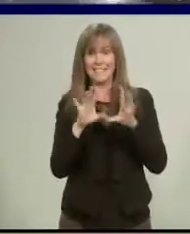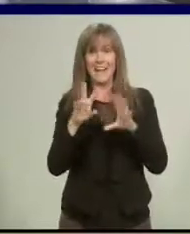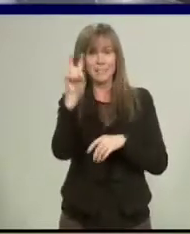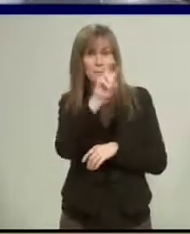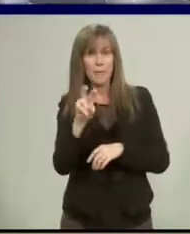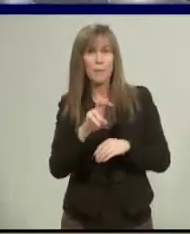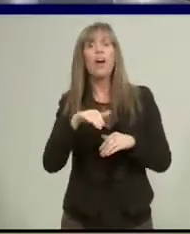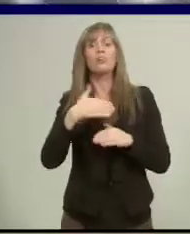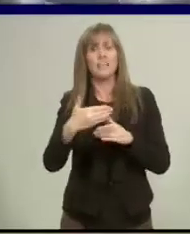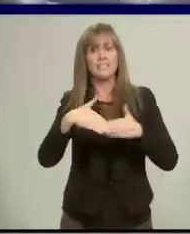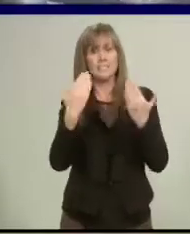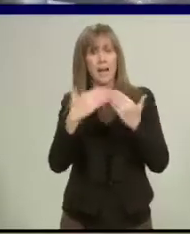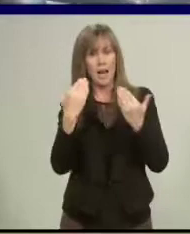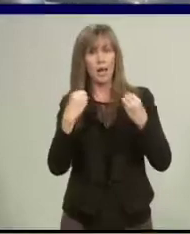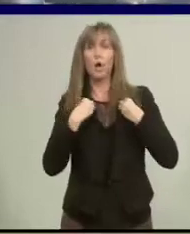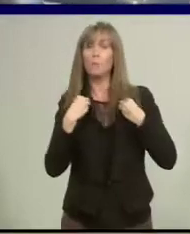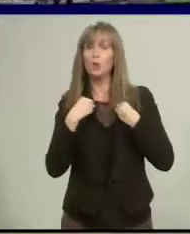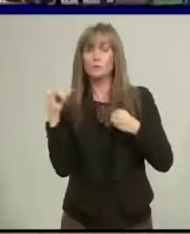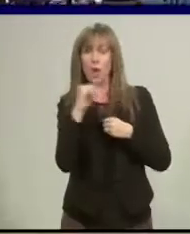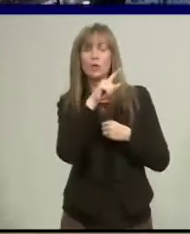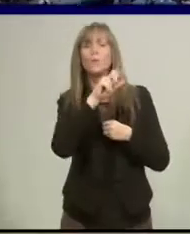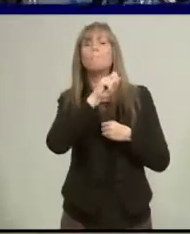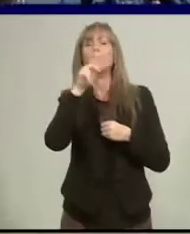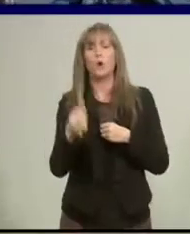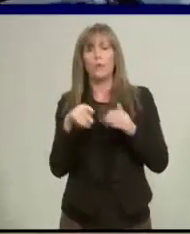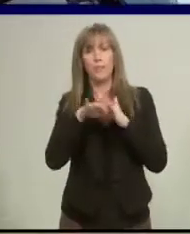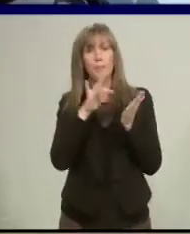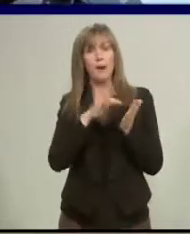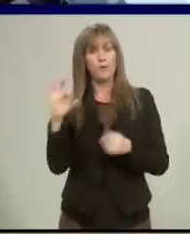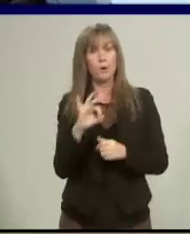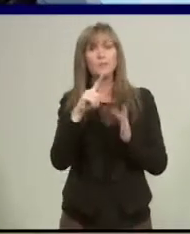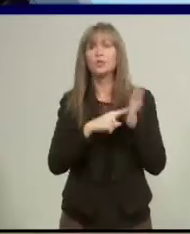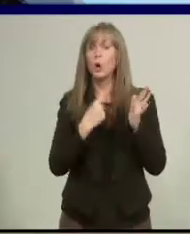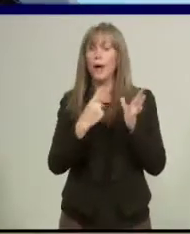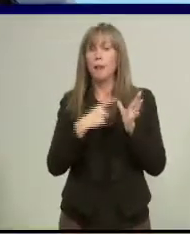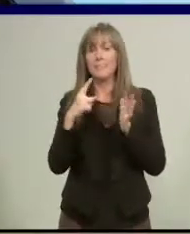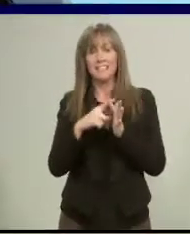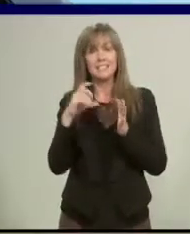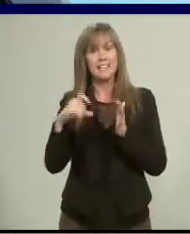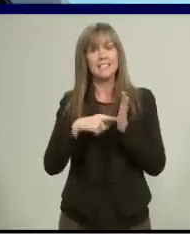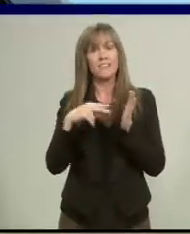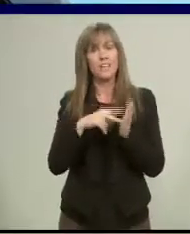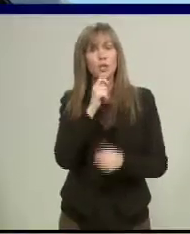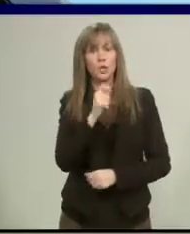daily commercially fly to Perth in the middle of October. Joelle Batista, CTV